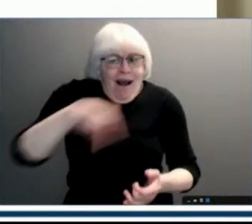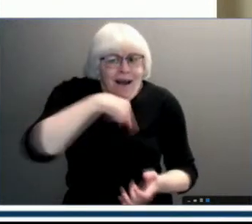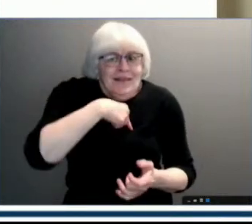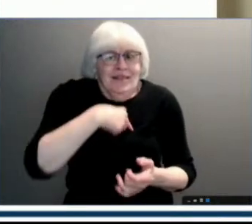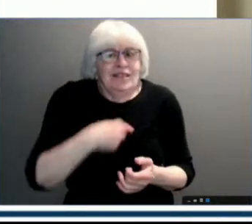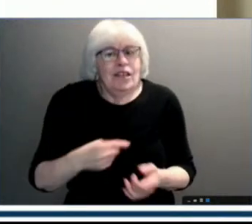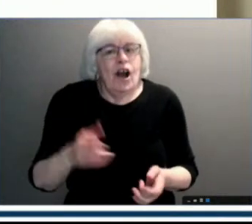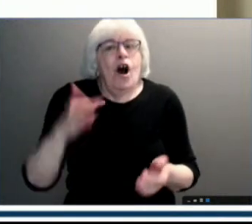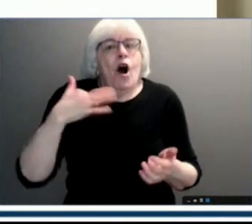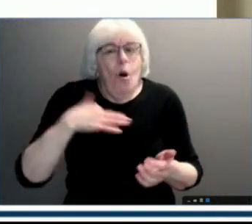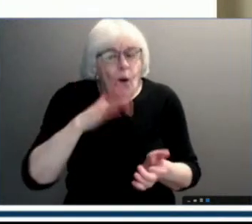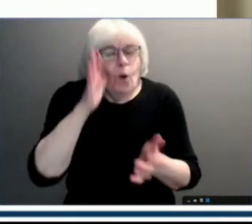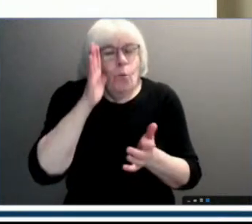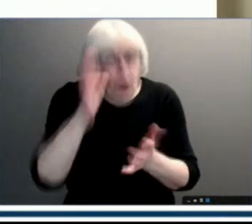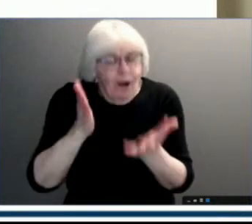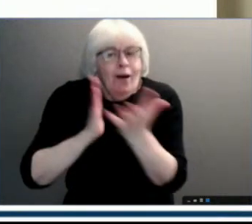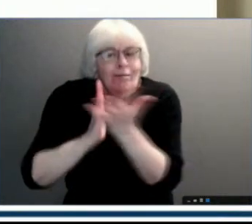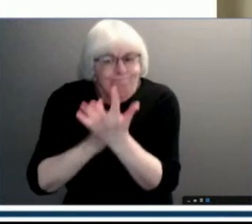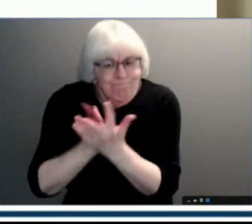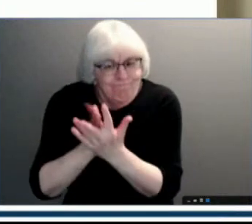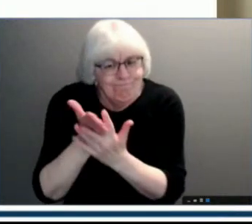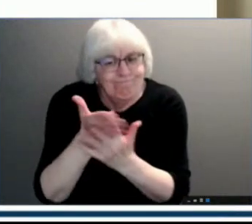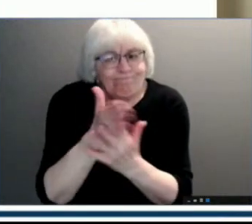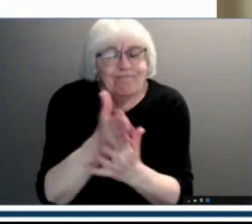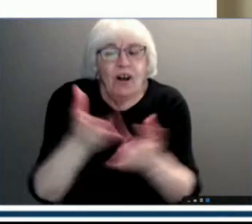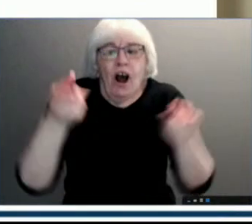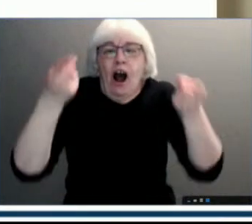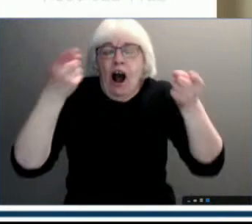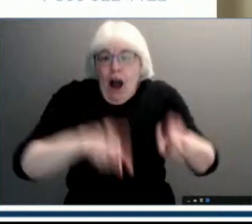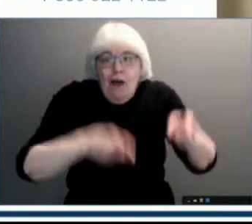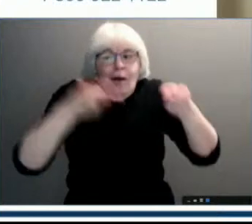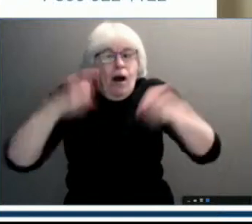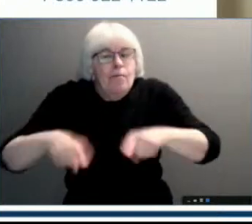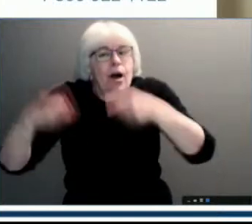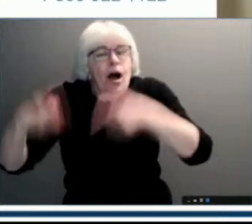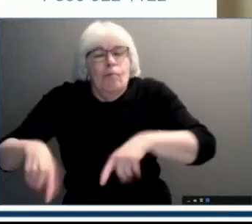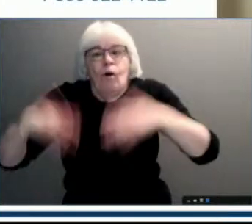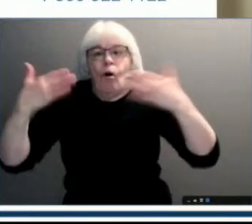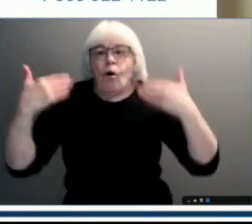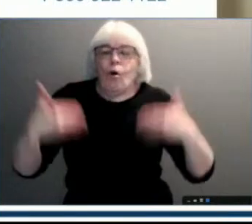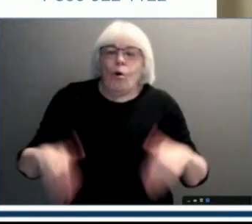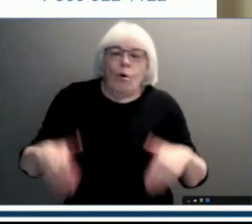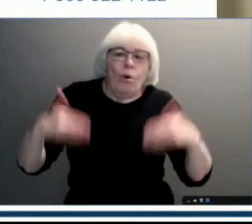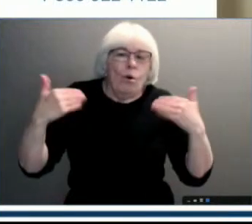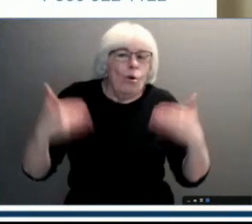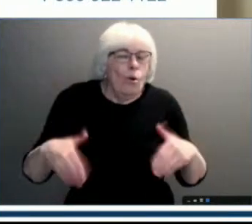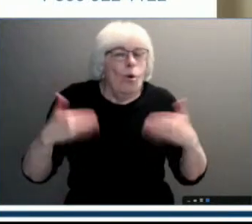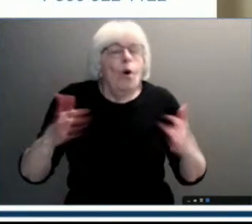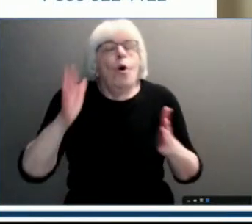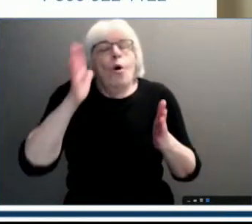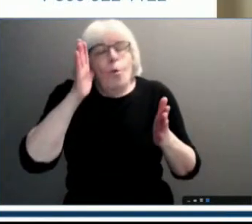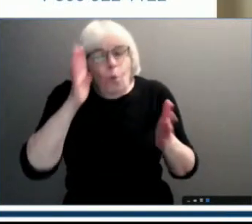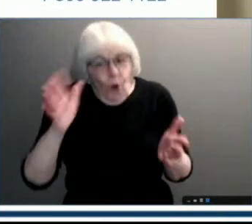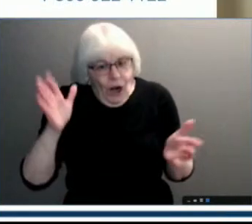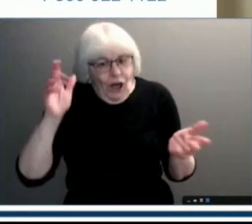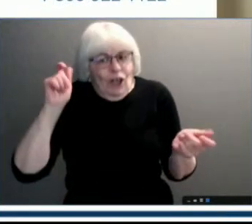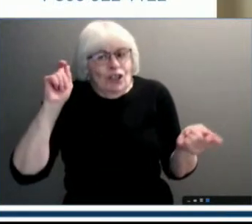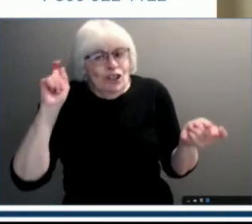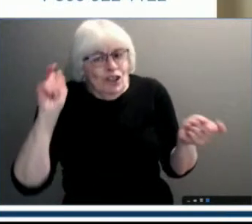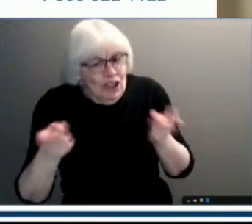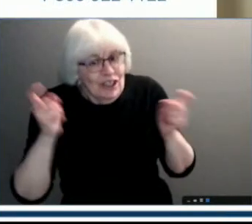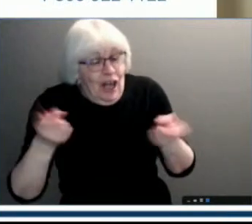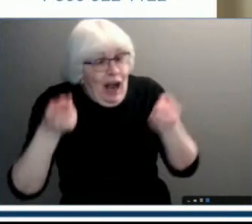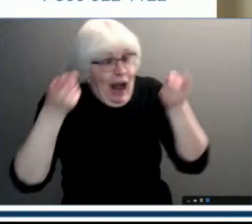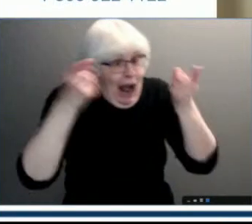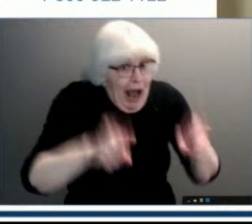happening. Changes will be made as more information dictates that changes will be made. But I want you to know